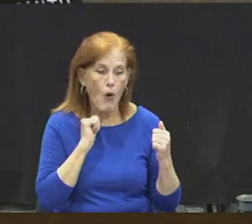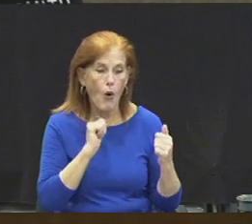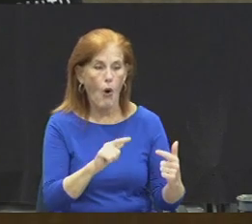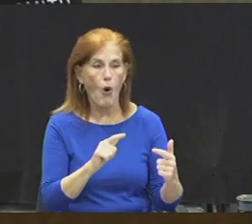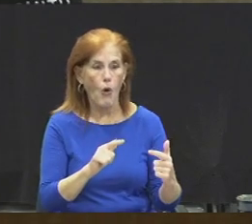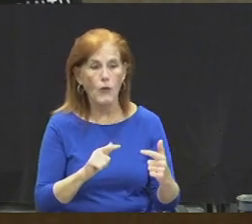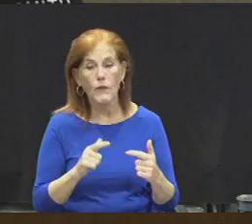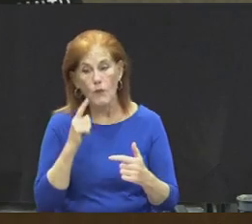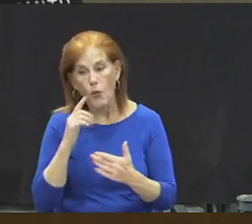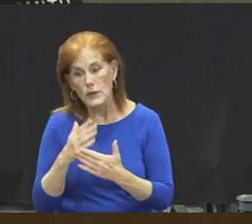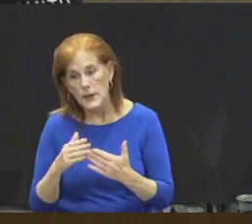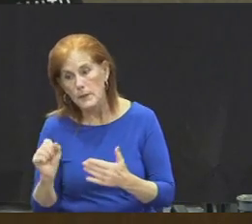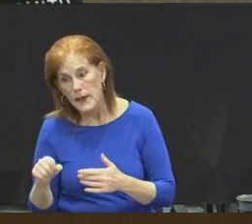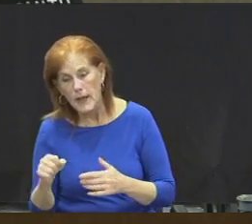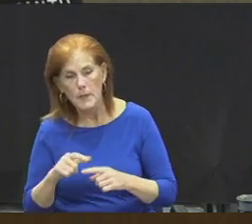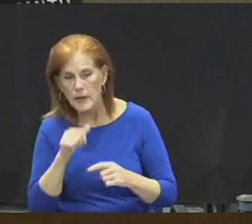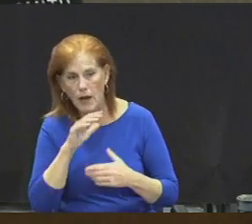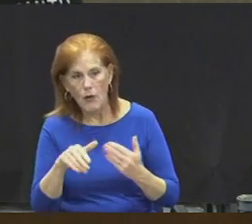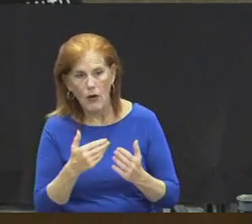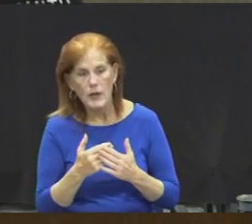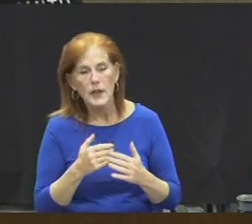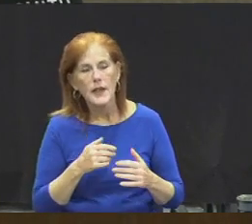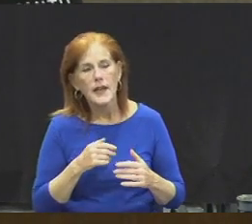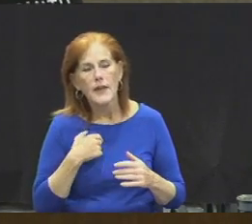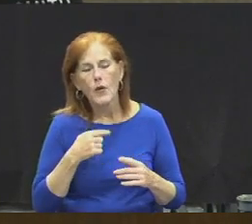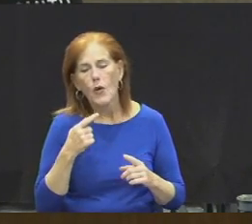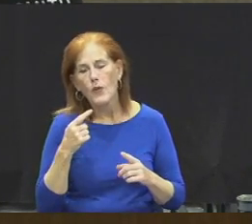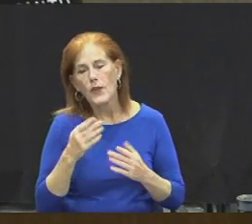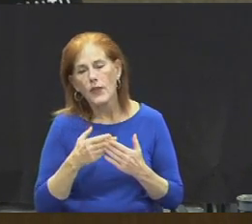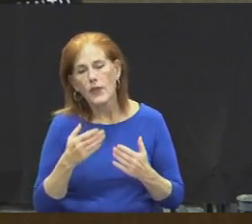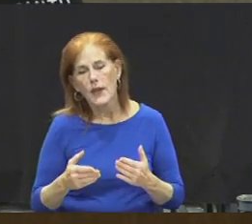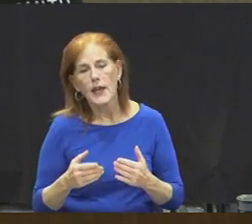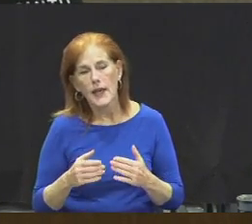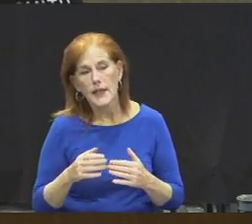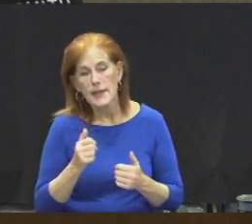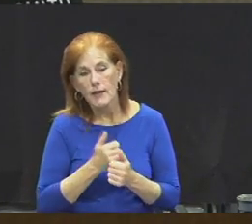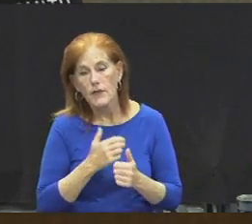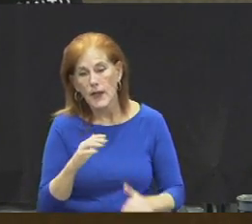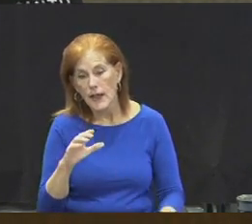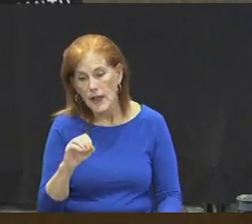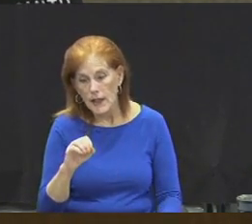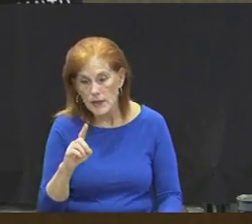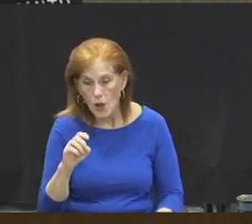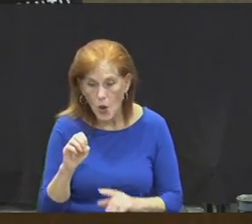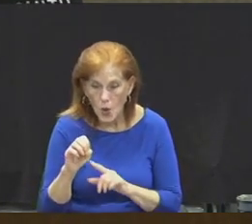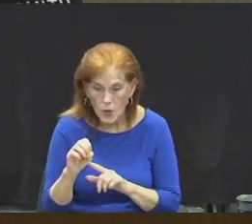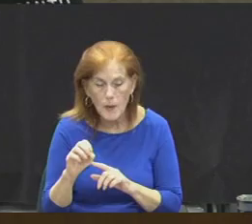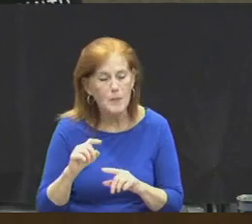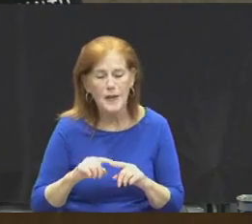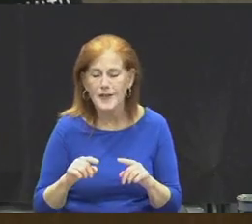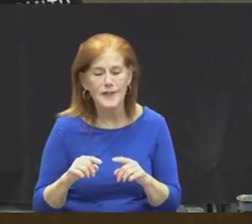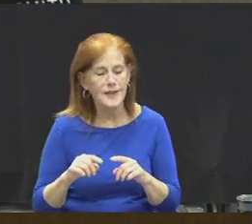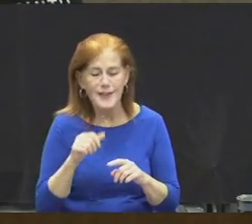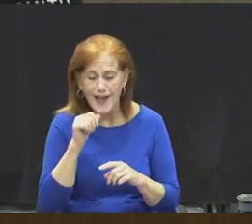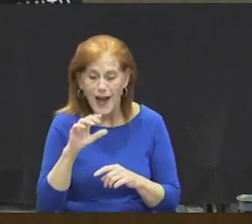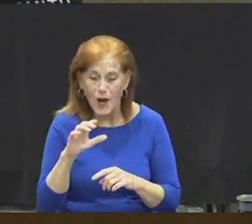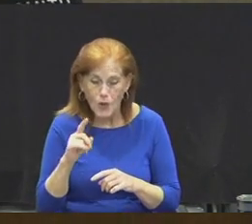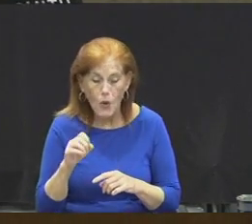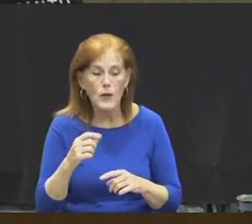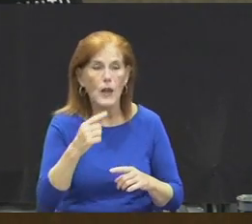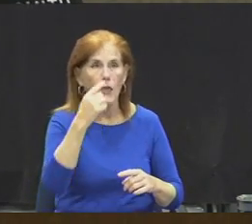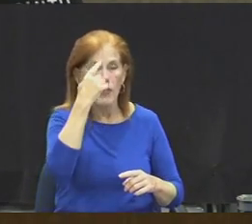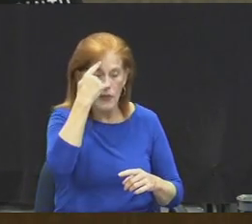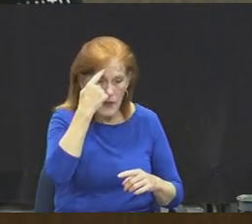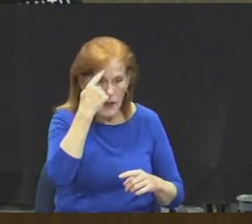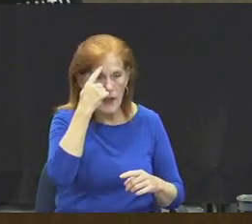hope is that not that everything is code. The hope is Right. that it's thoughtful, and